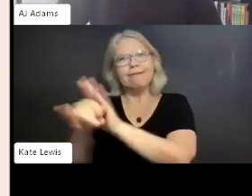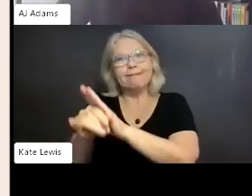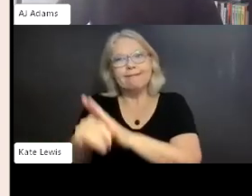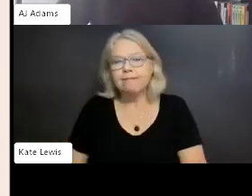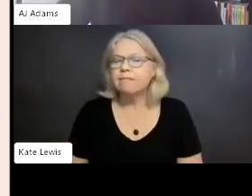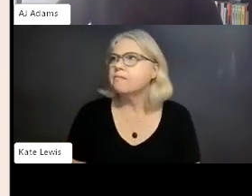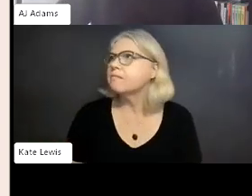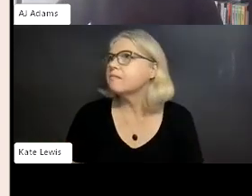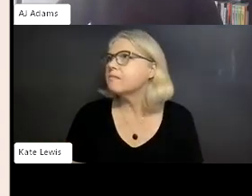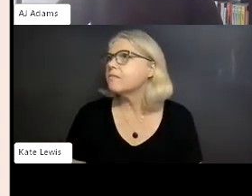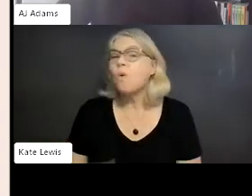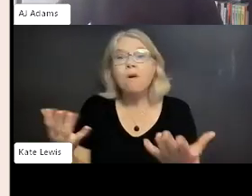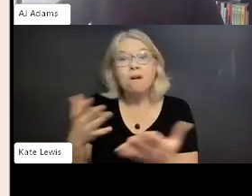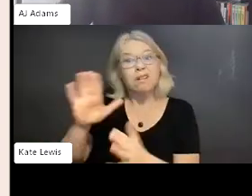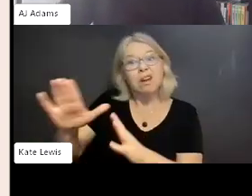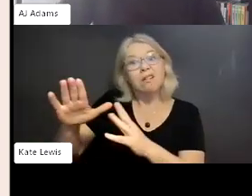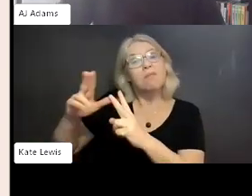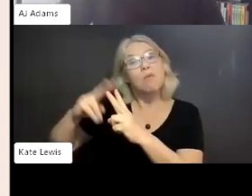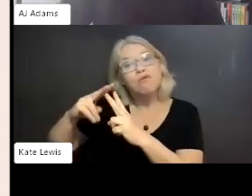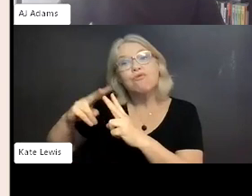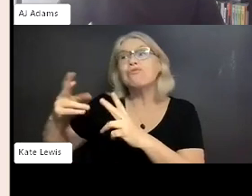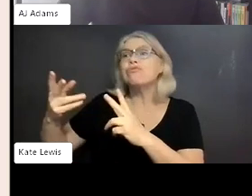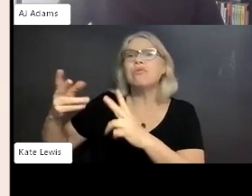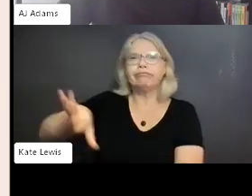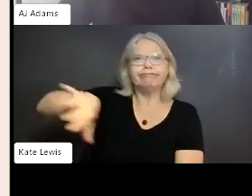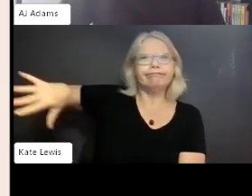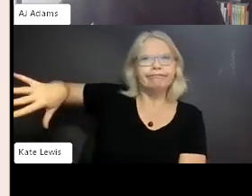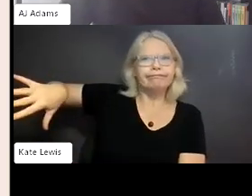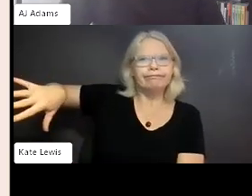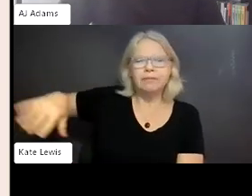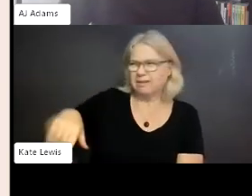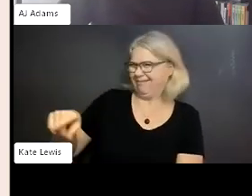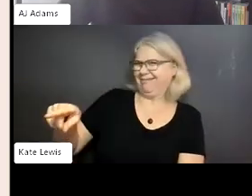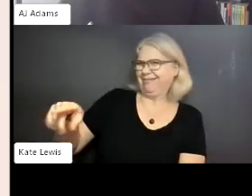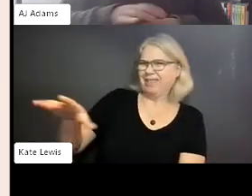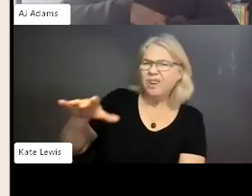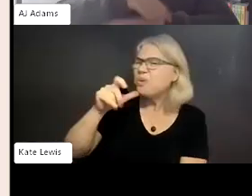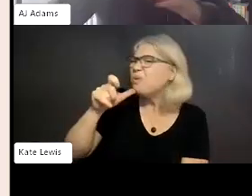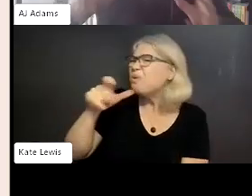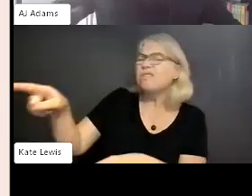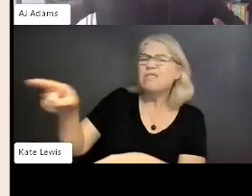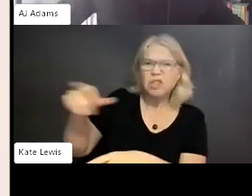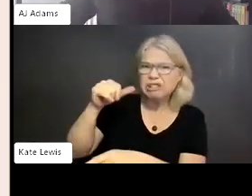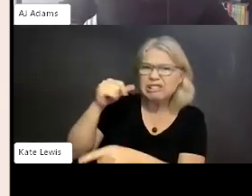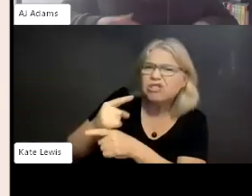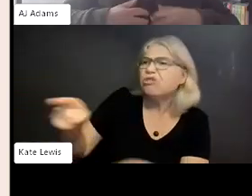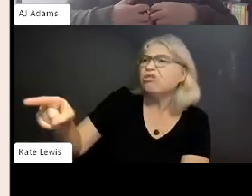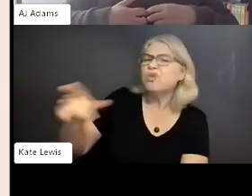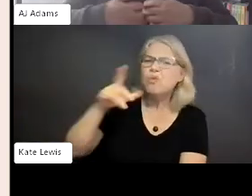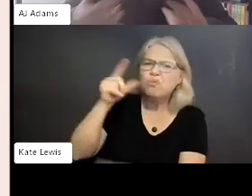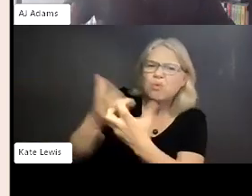thereof of significant others, often seeing things like, that can't be your wife, that's your sister or roommate, and many, many